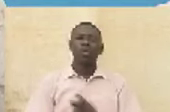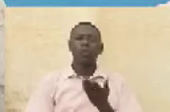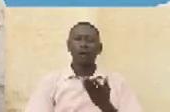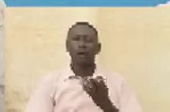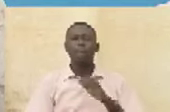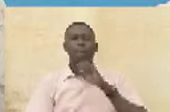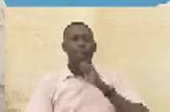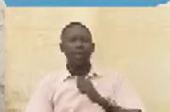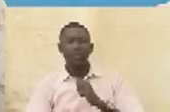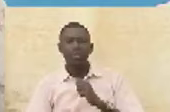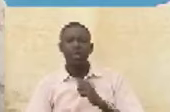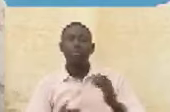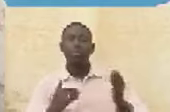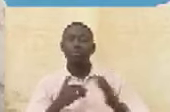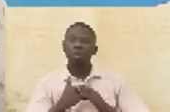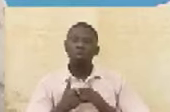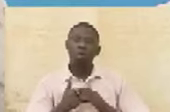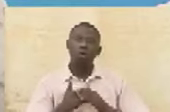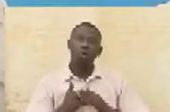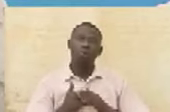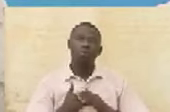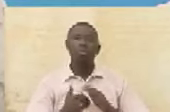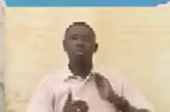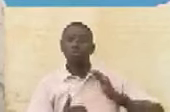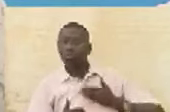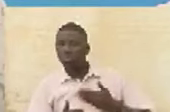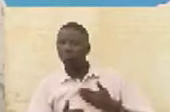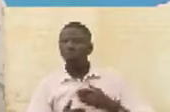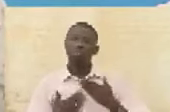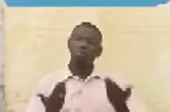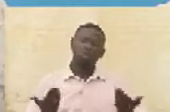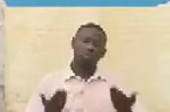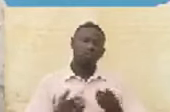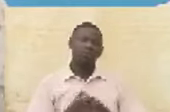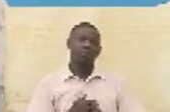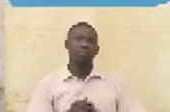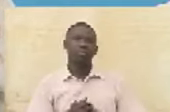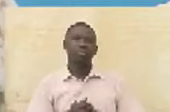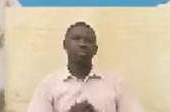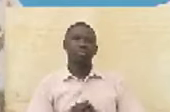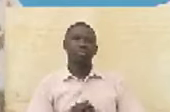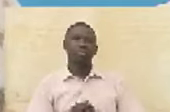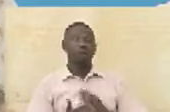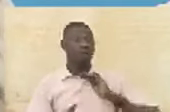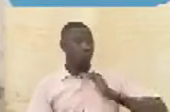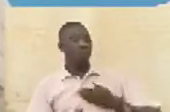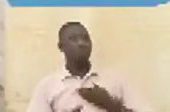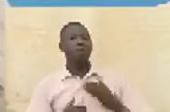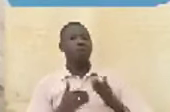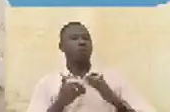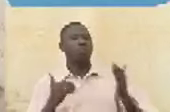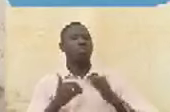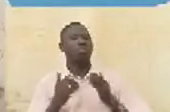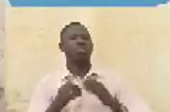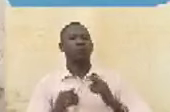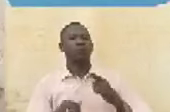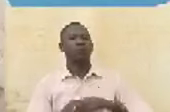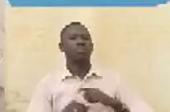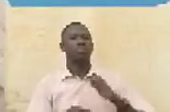women? For kewal le siata musol de ba ya msa musol le siata kewal. Women were more than the men.